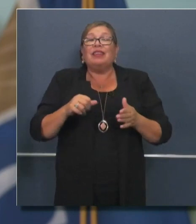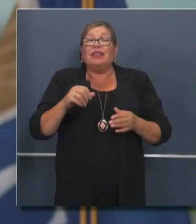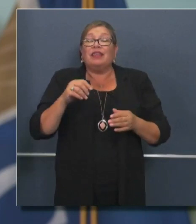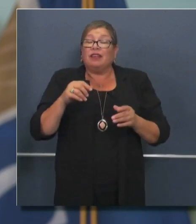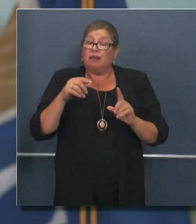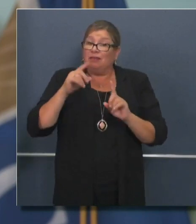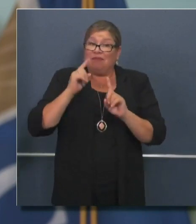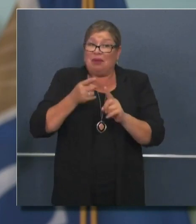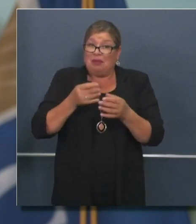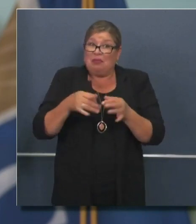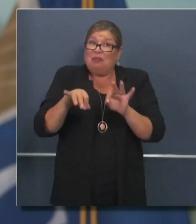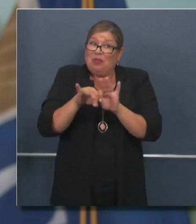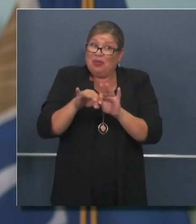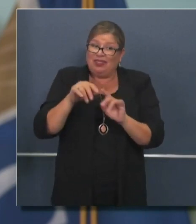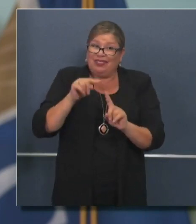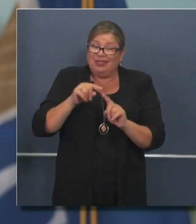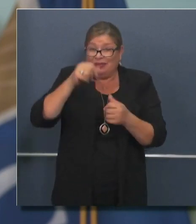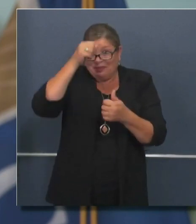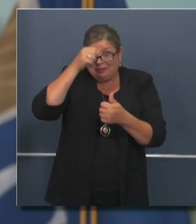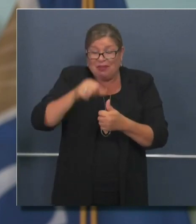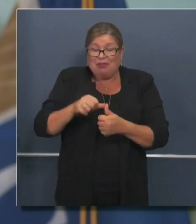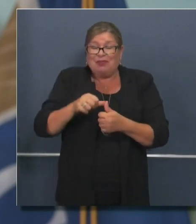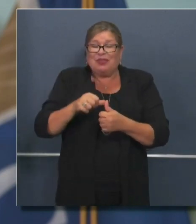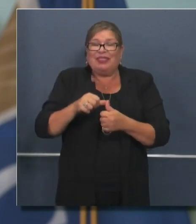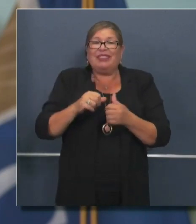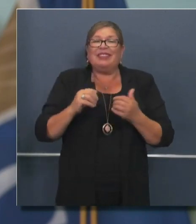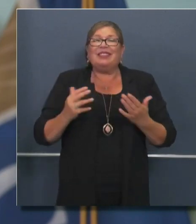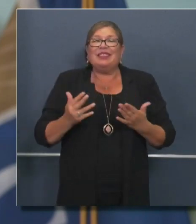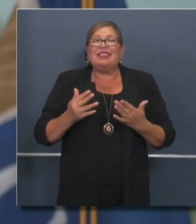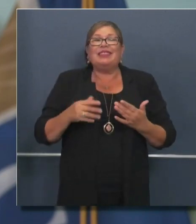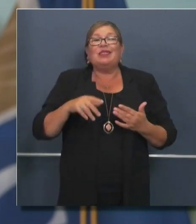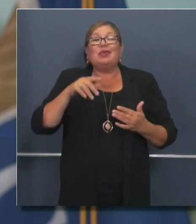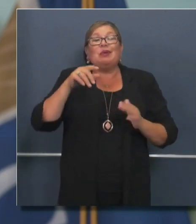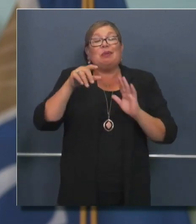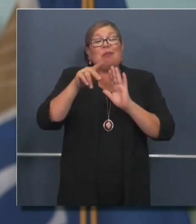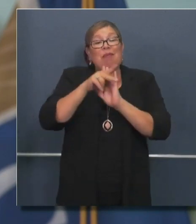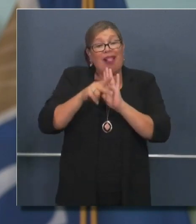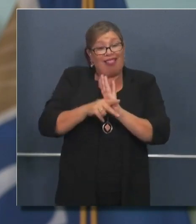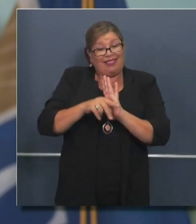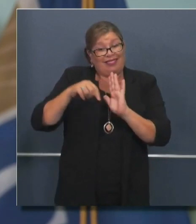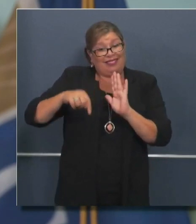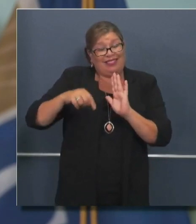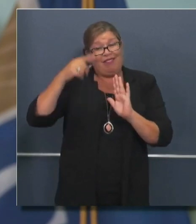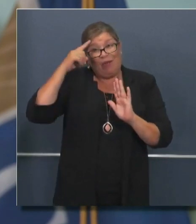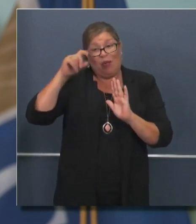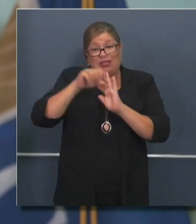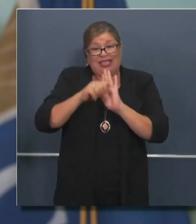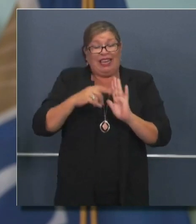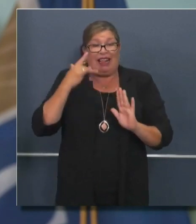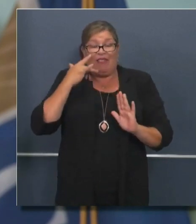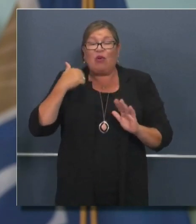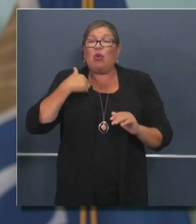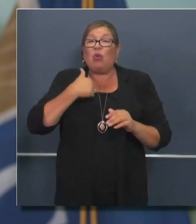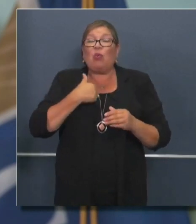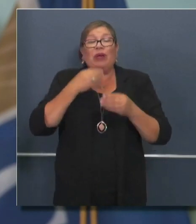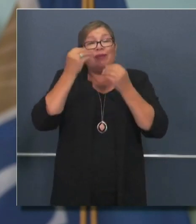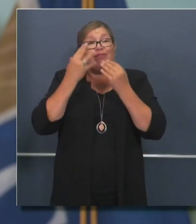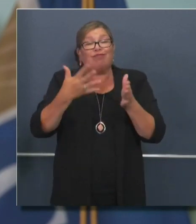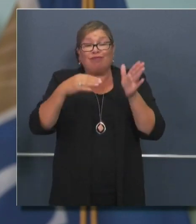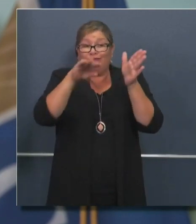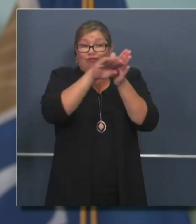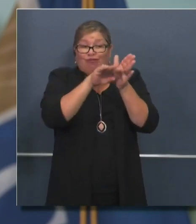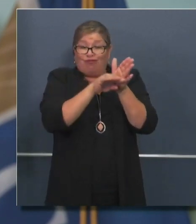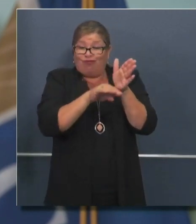as a point of foundational reference in terms of the policies of the state of California. The guidelines do not